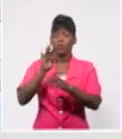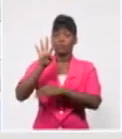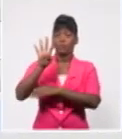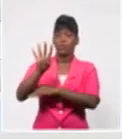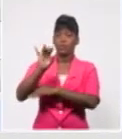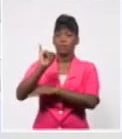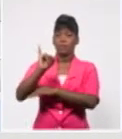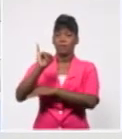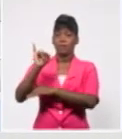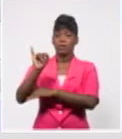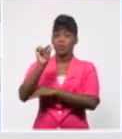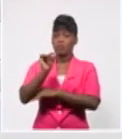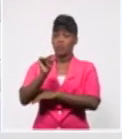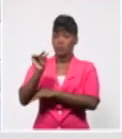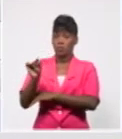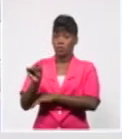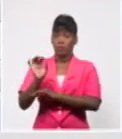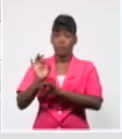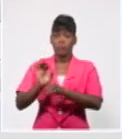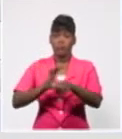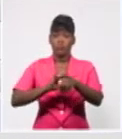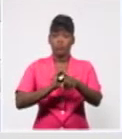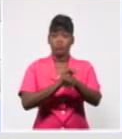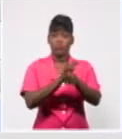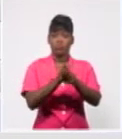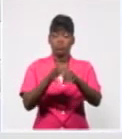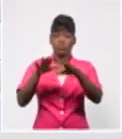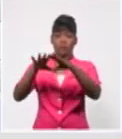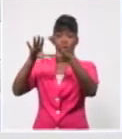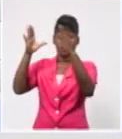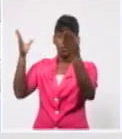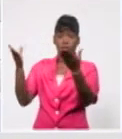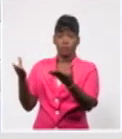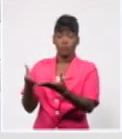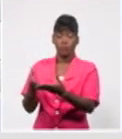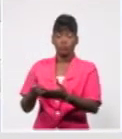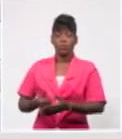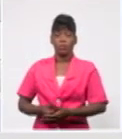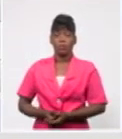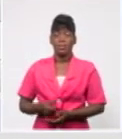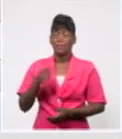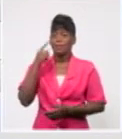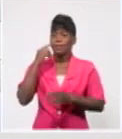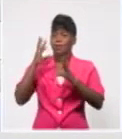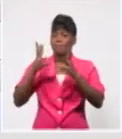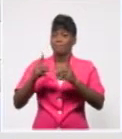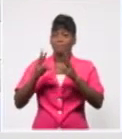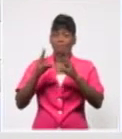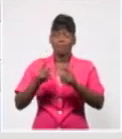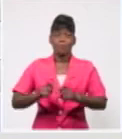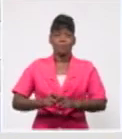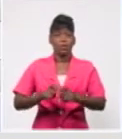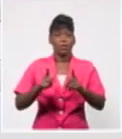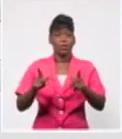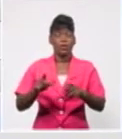Concerning worldwide statistics, the world still faces a complex situation.